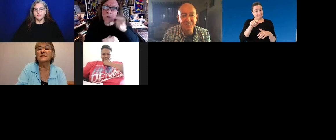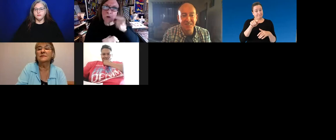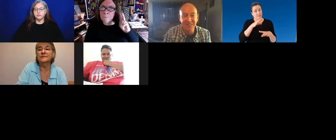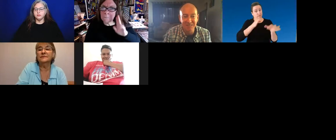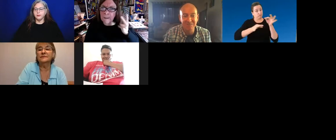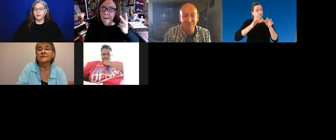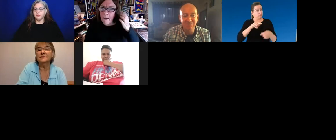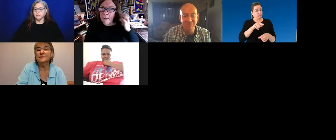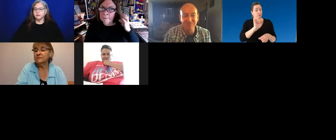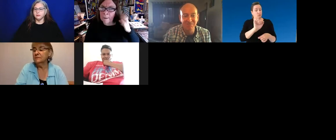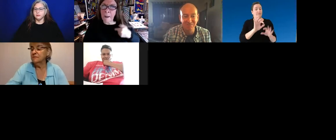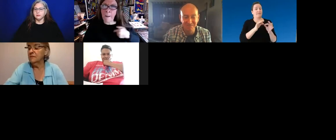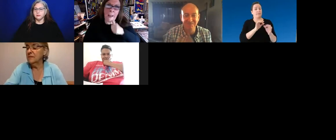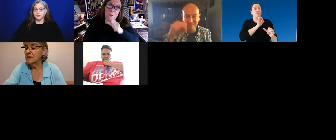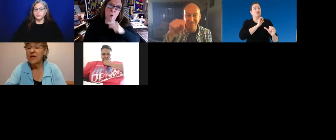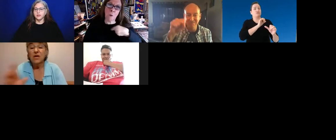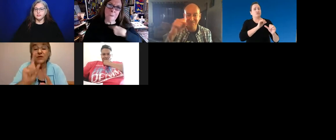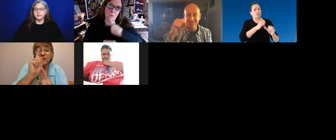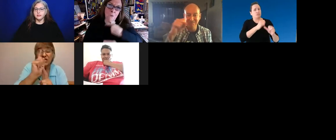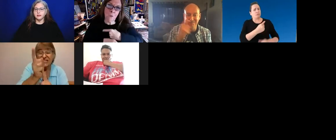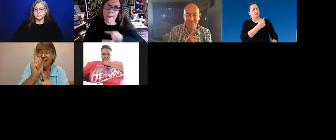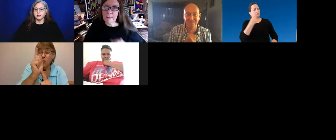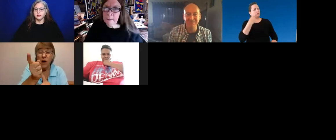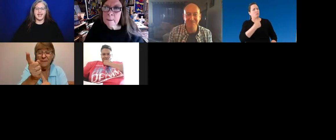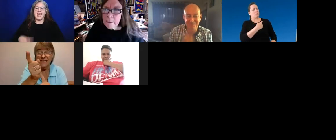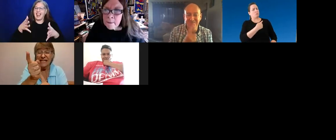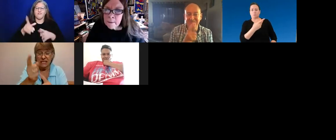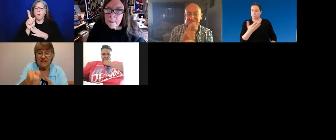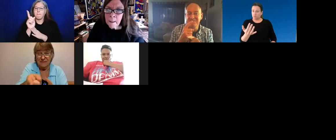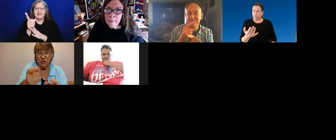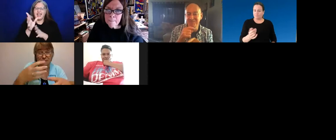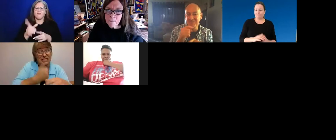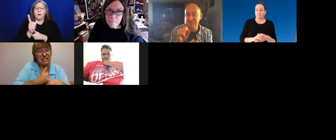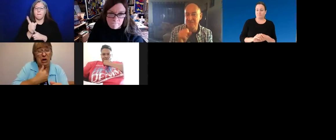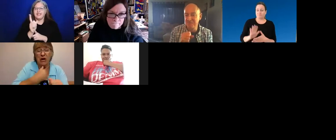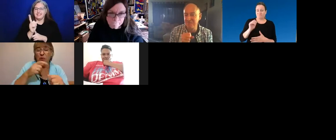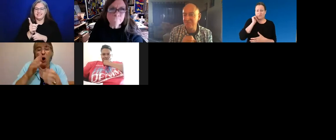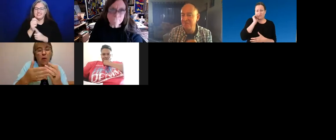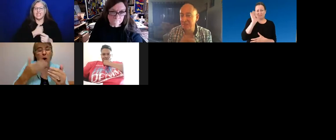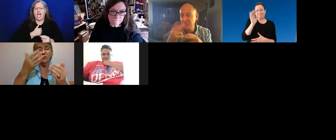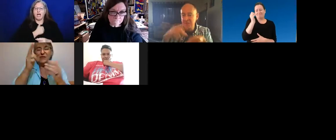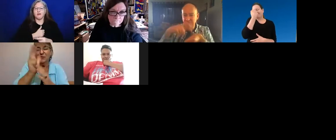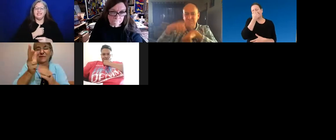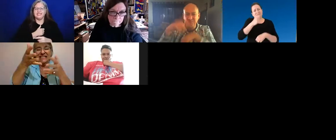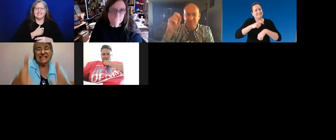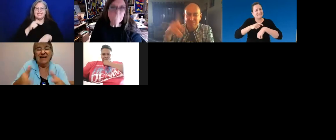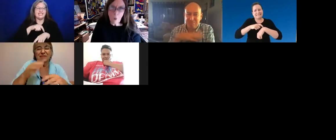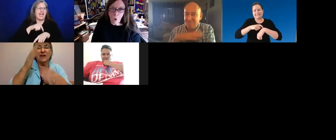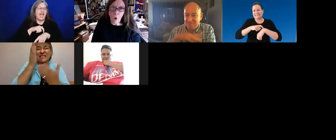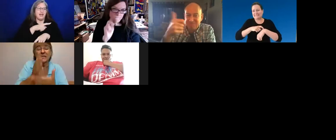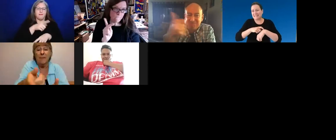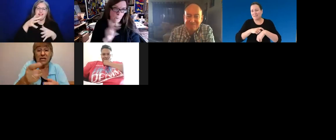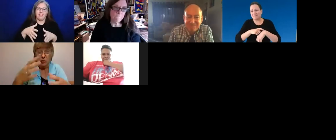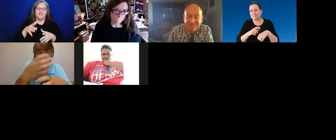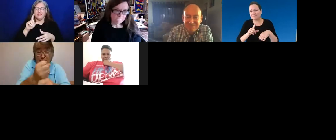you just learned about with your cousin? So we just have 1 minute Sorry, we're almost 3 minutes left. We have